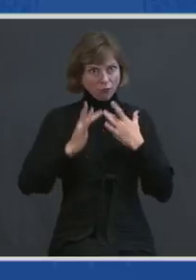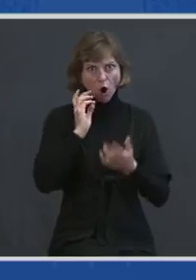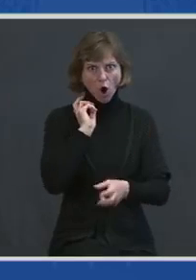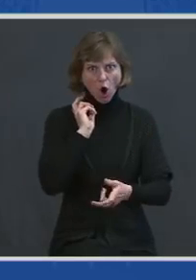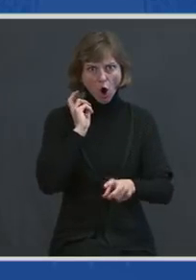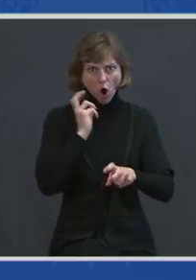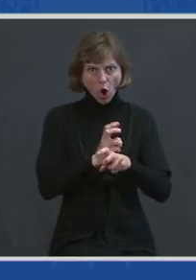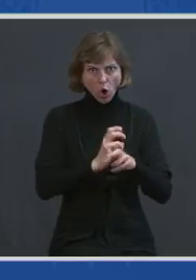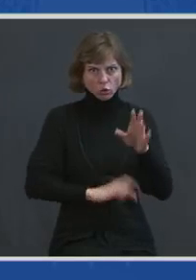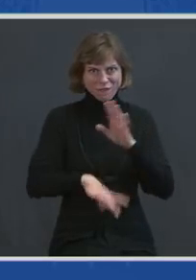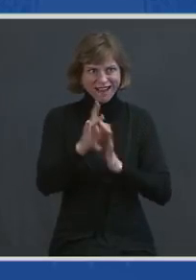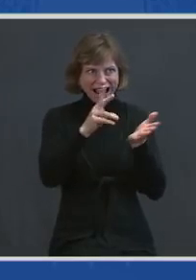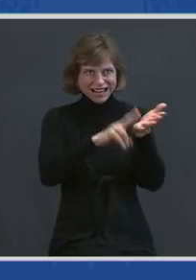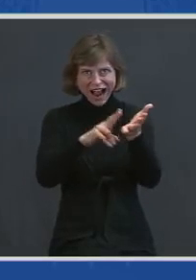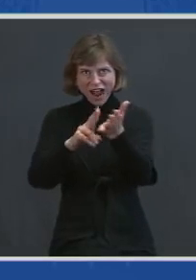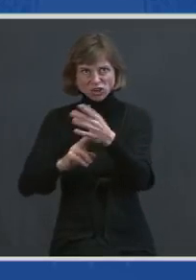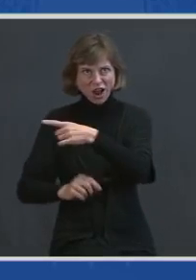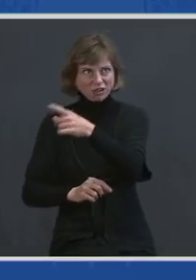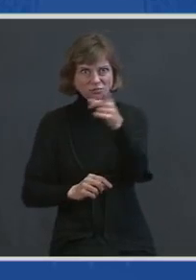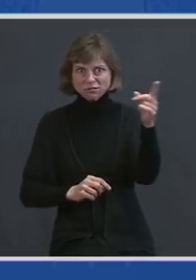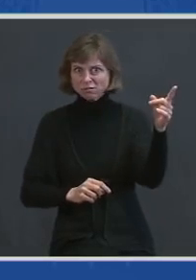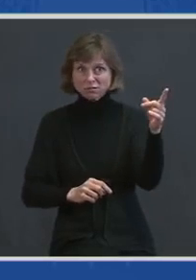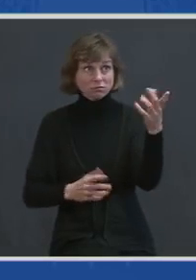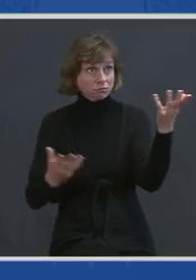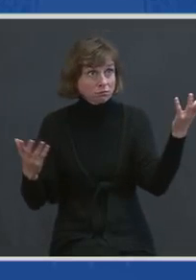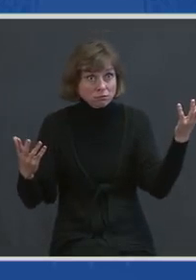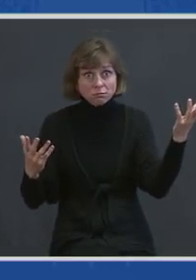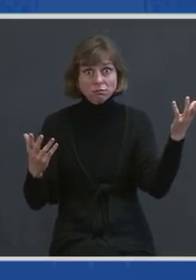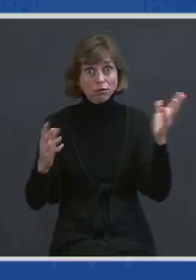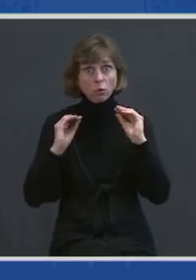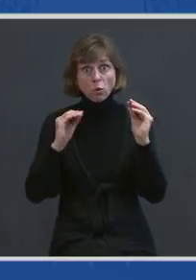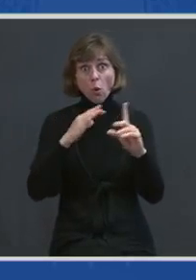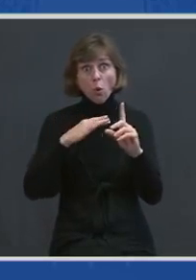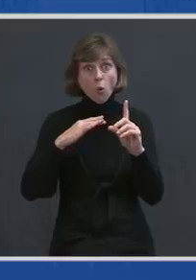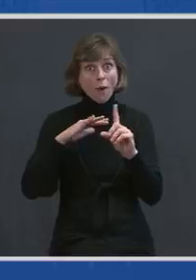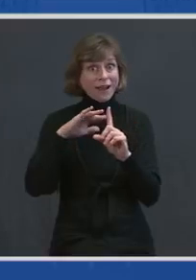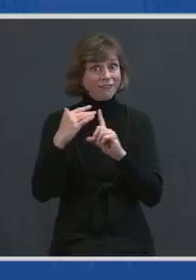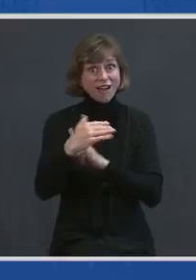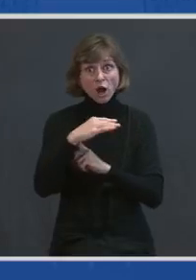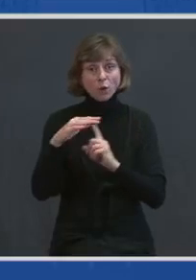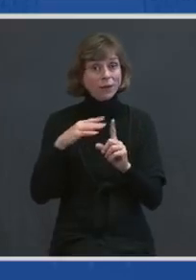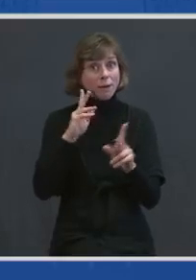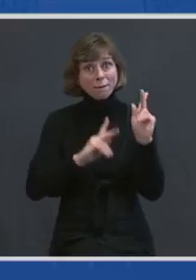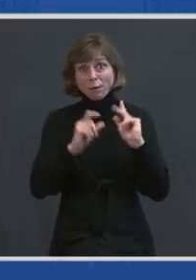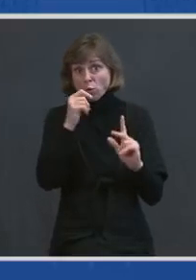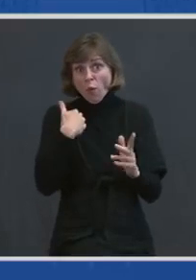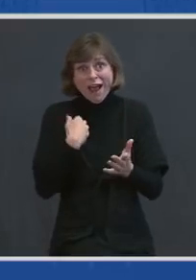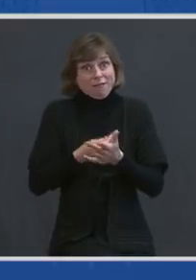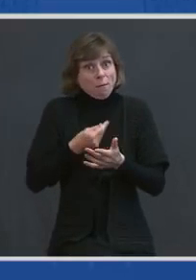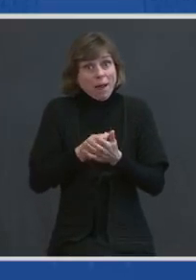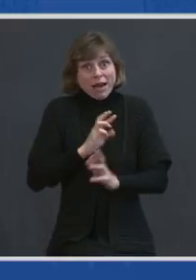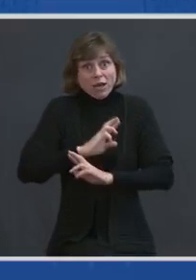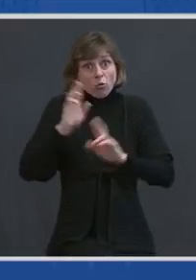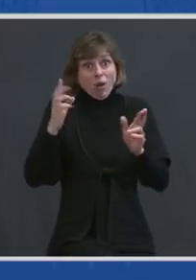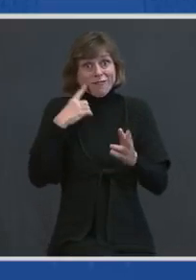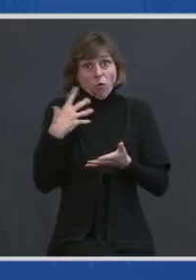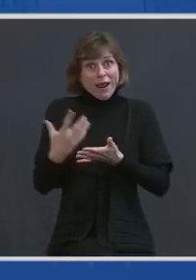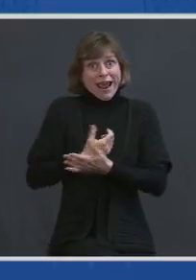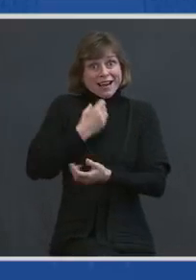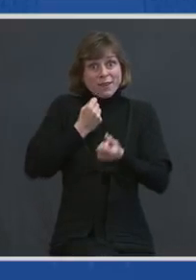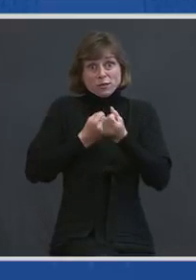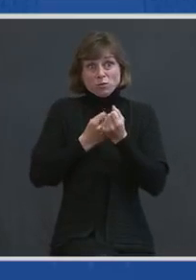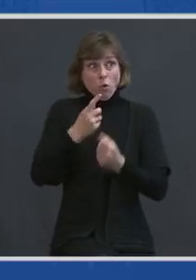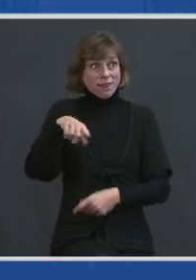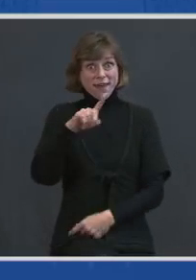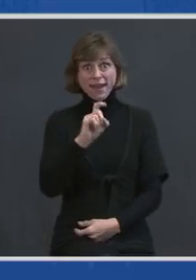the environment, and people are just don't have the funding to get the support they need. And so I